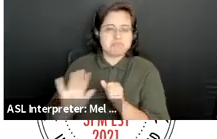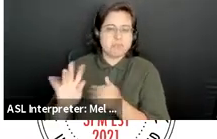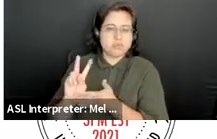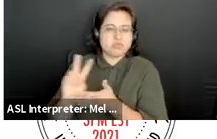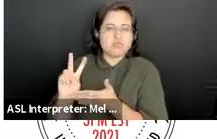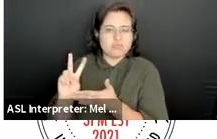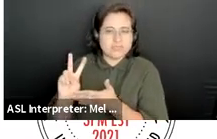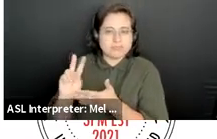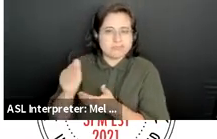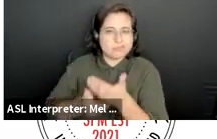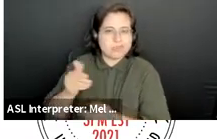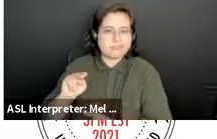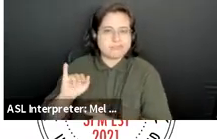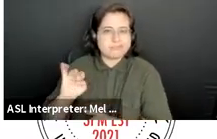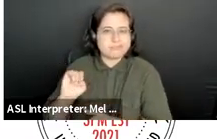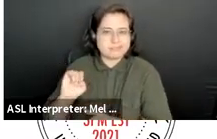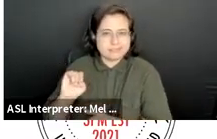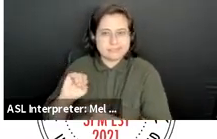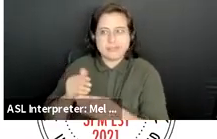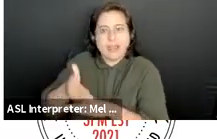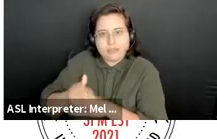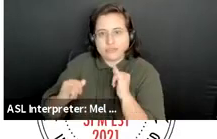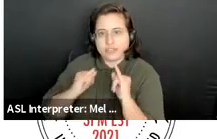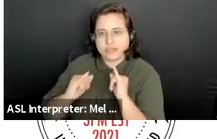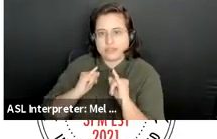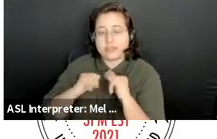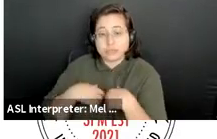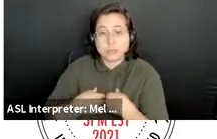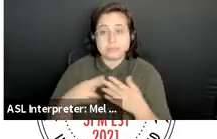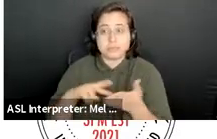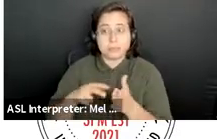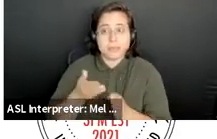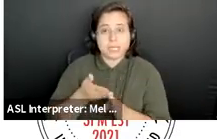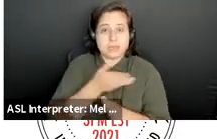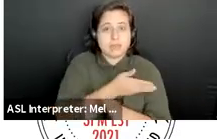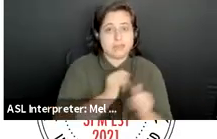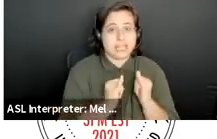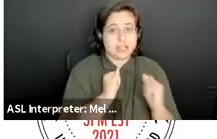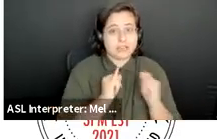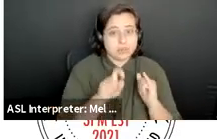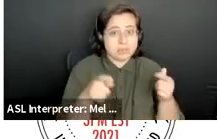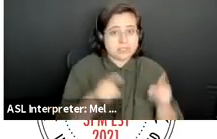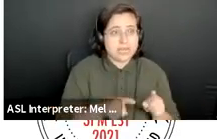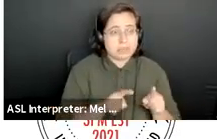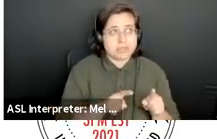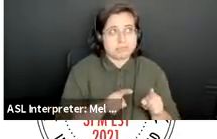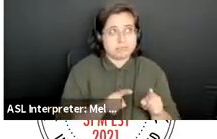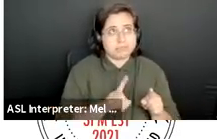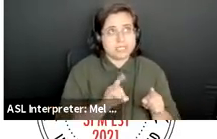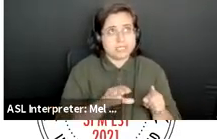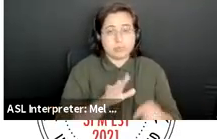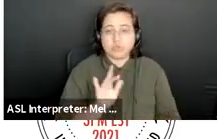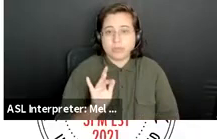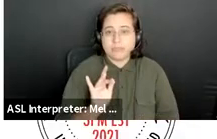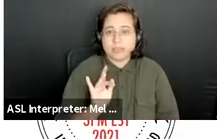interest request following the interview. So the interview needs to happen no later than December 25th,